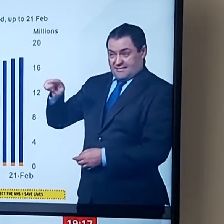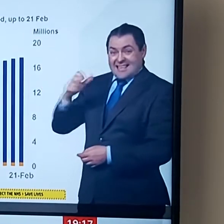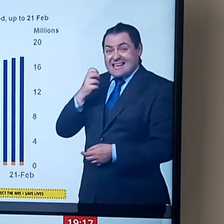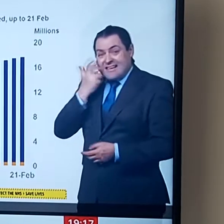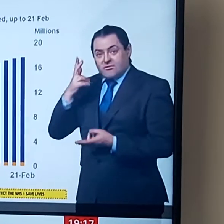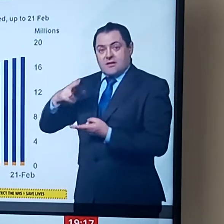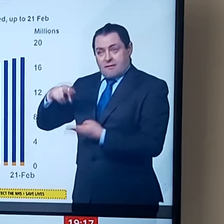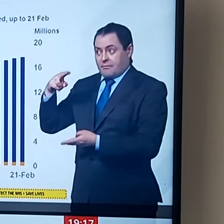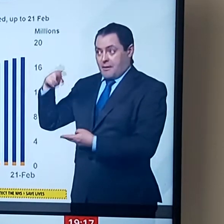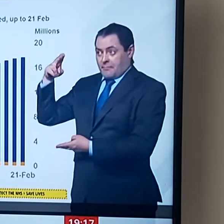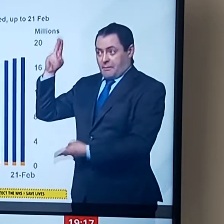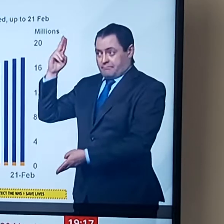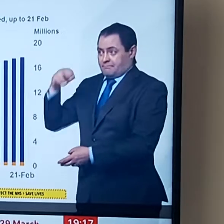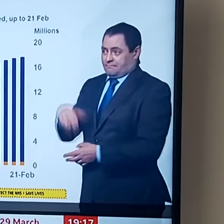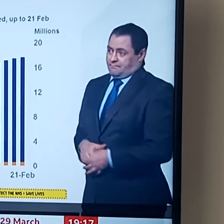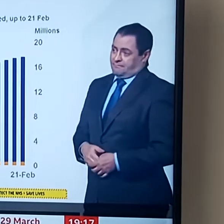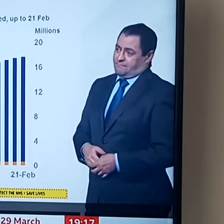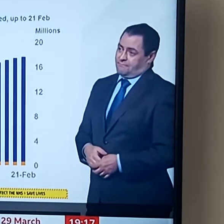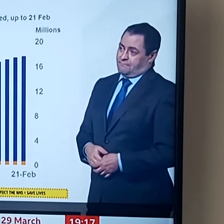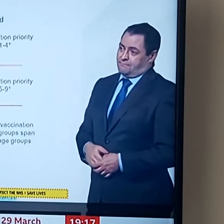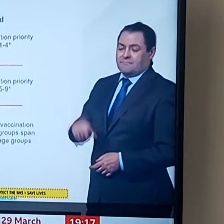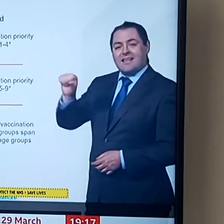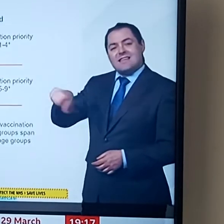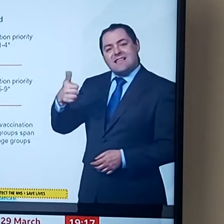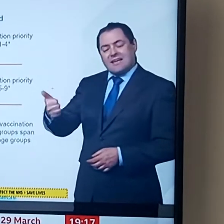day. Next slide, please.